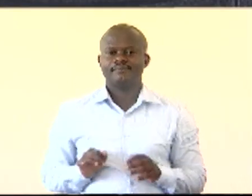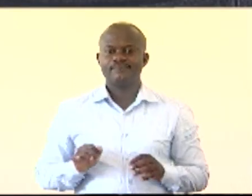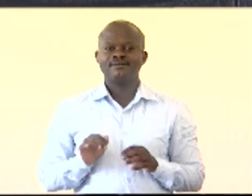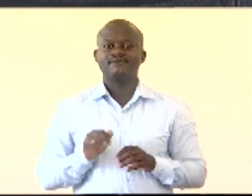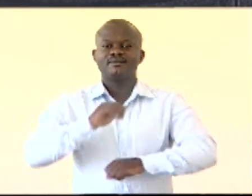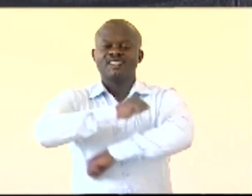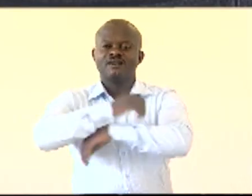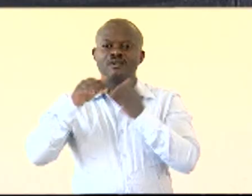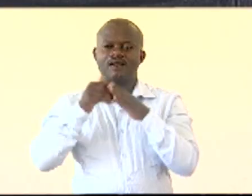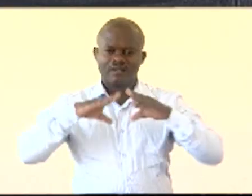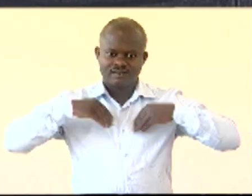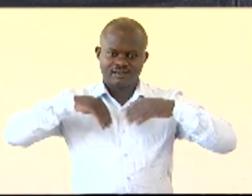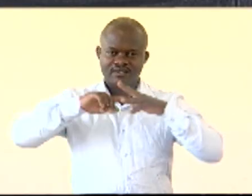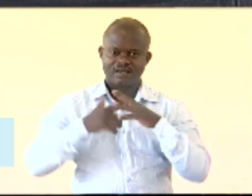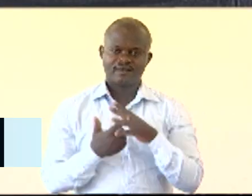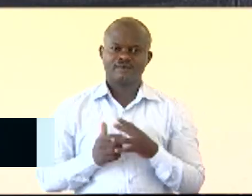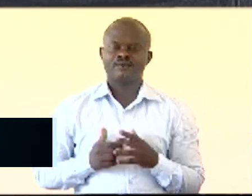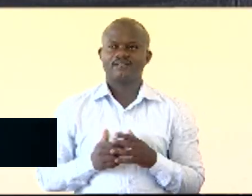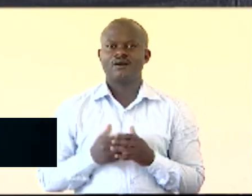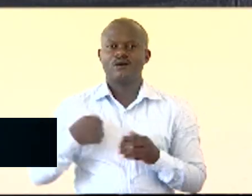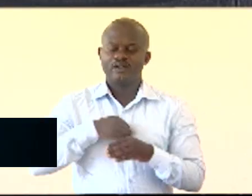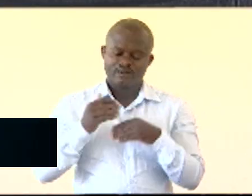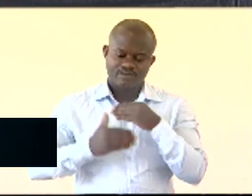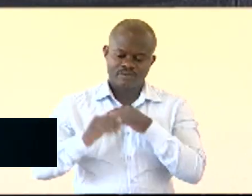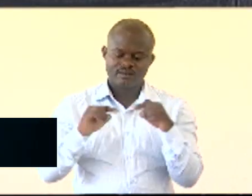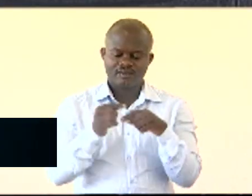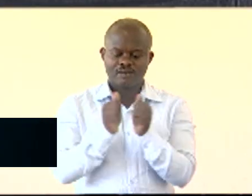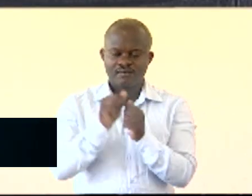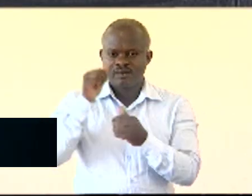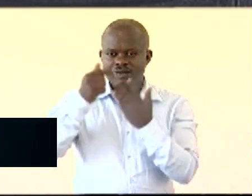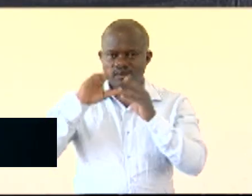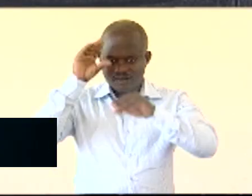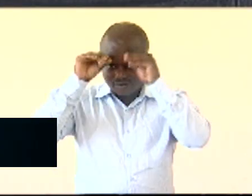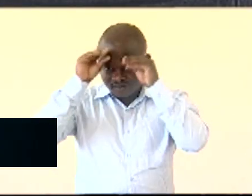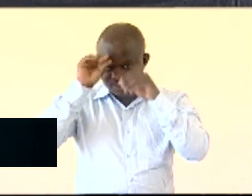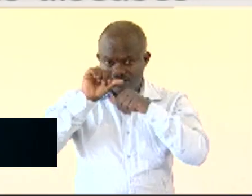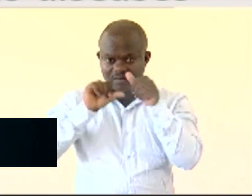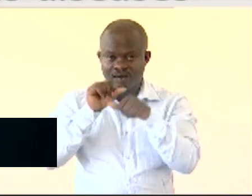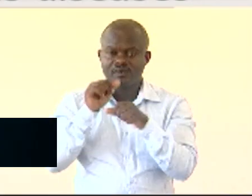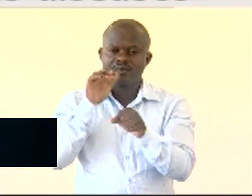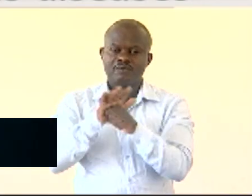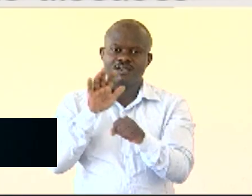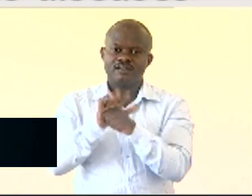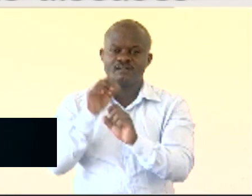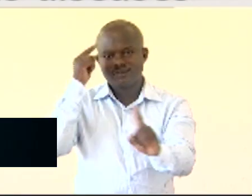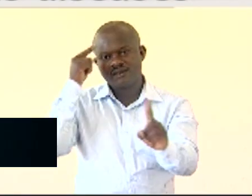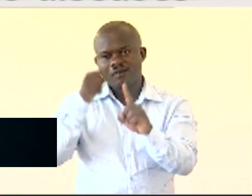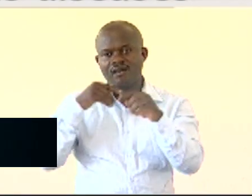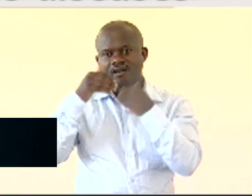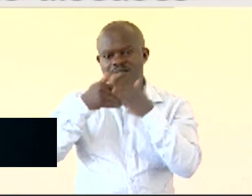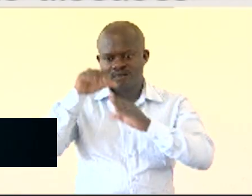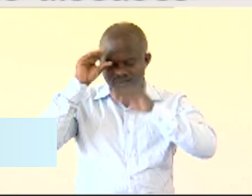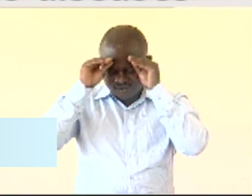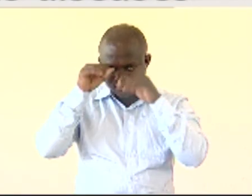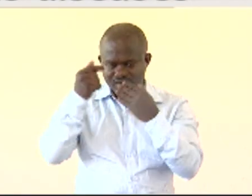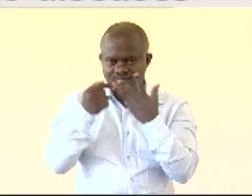students, let's start our lesson. So we're going to discuss about the lesson has 2 main objectives. After studying this